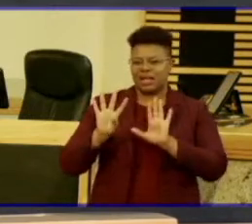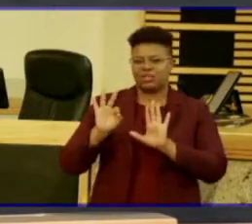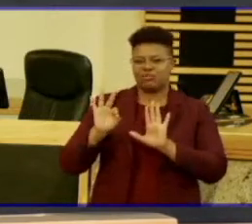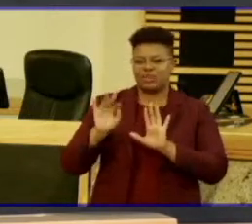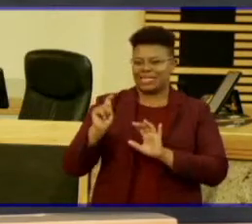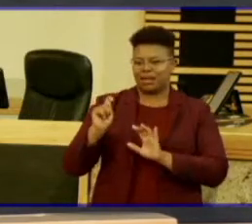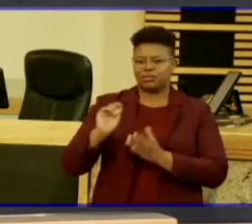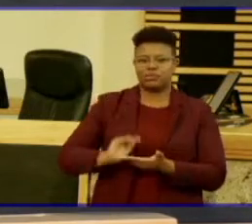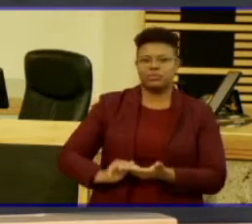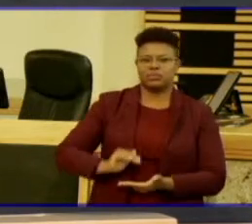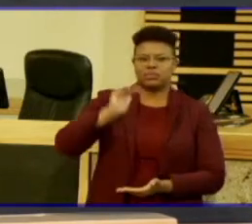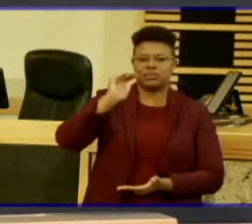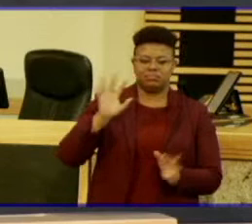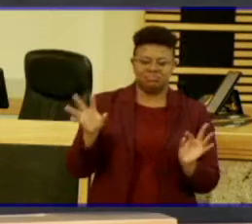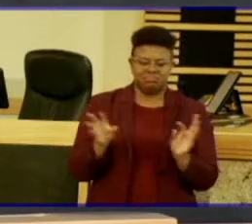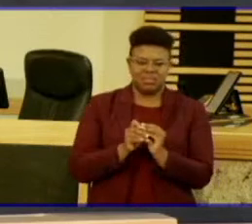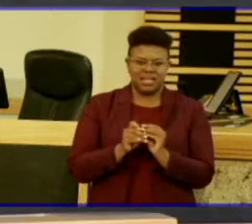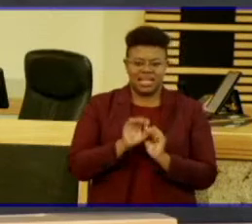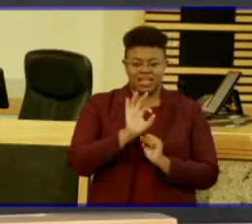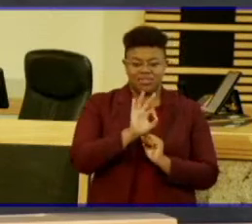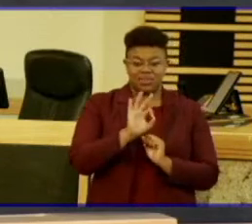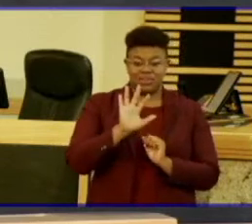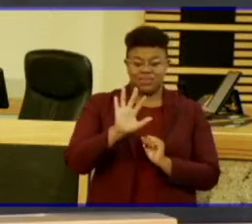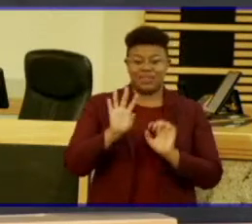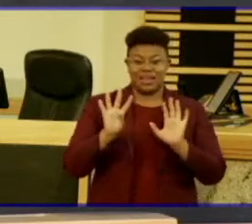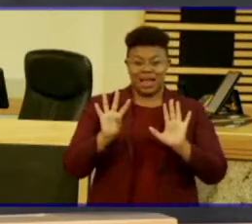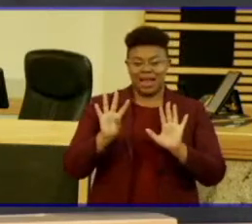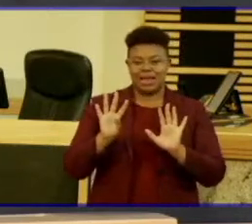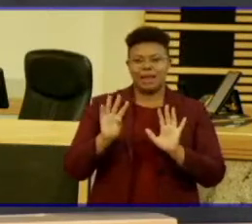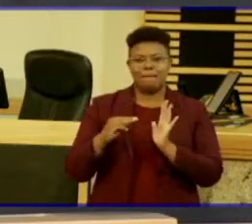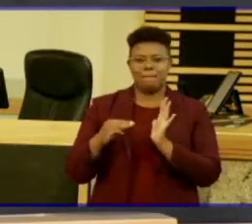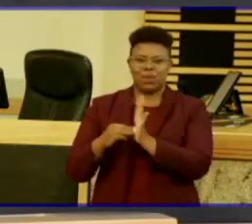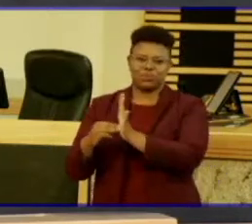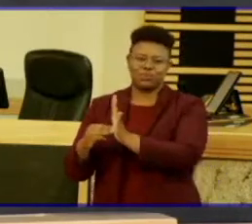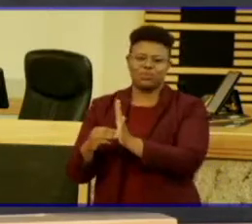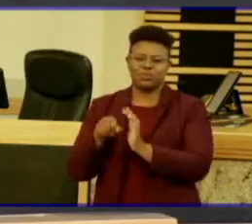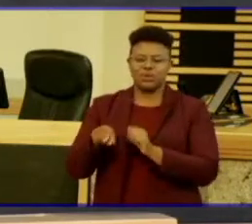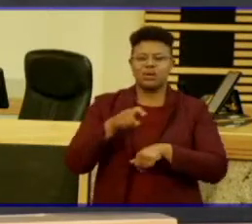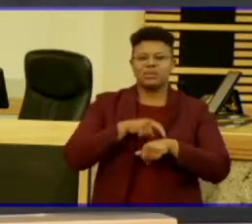4,593 tons, valued at 359 million. During the